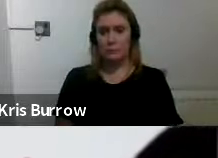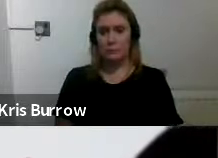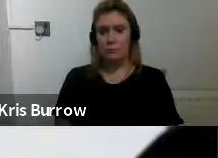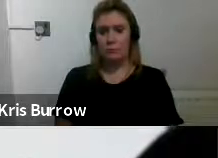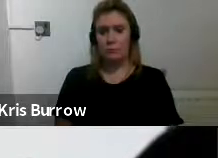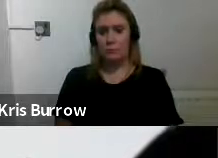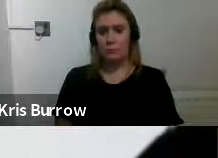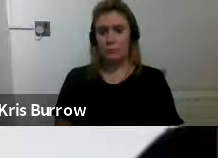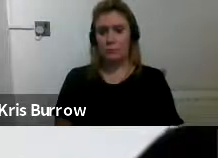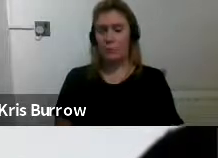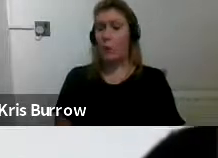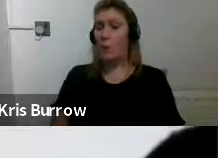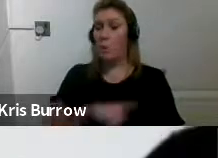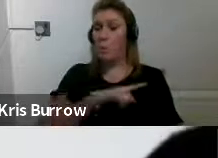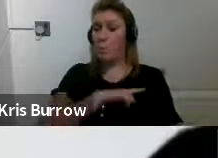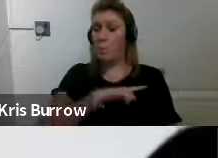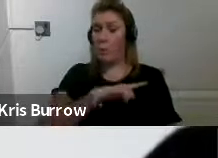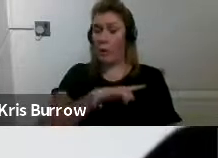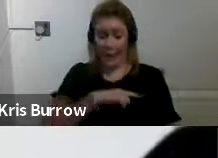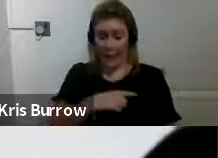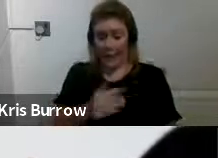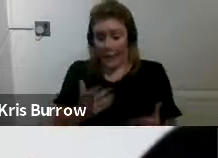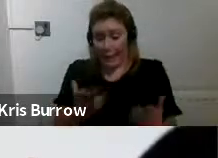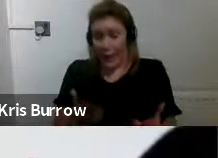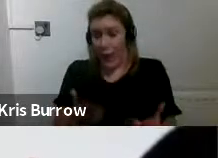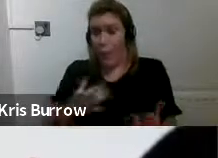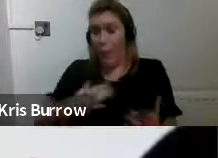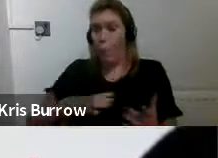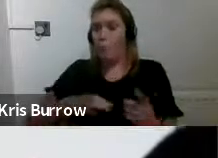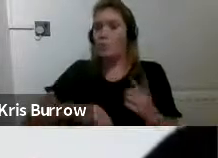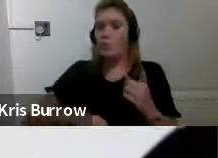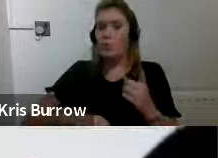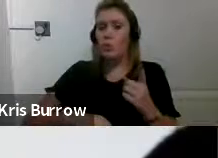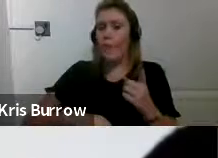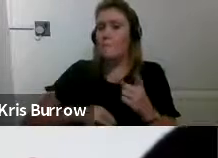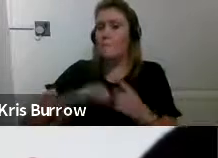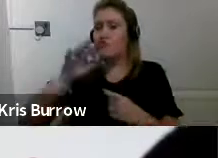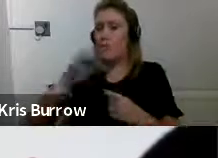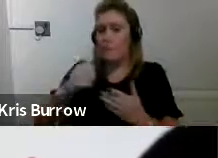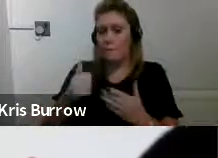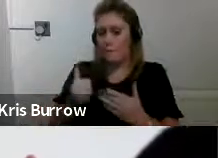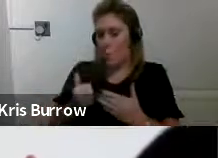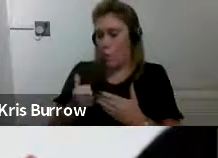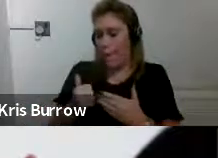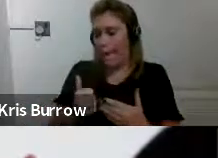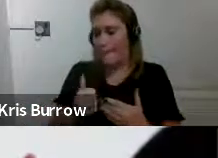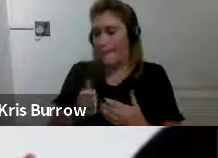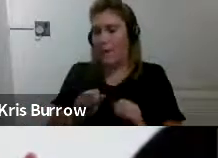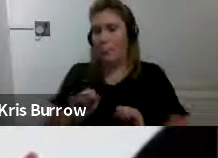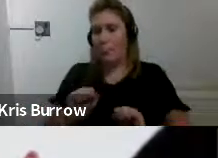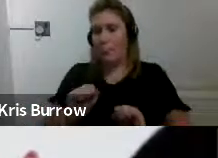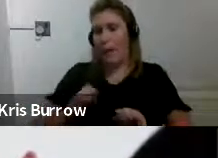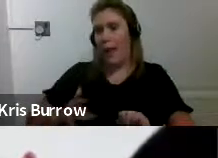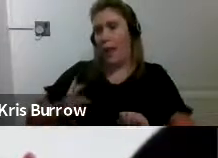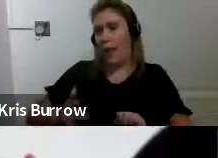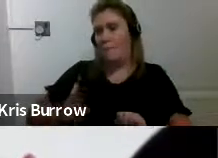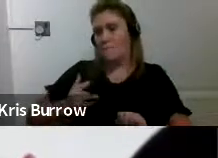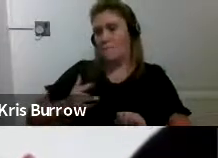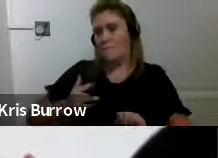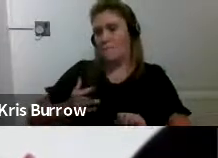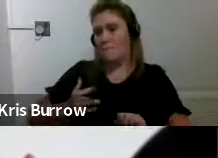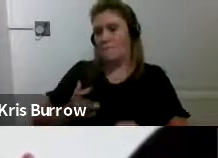now I want to help improve